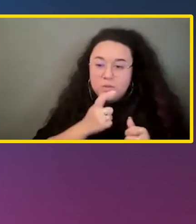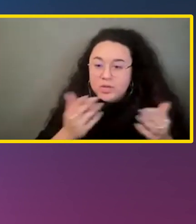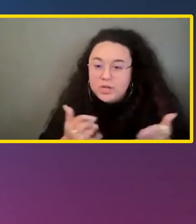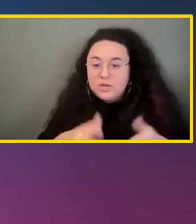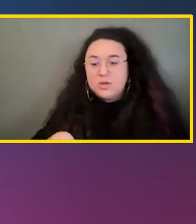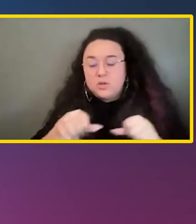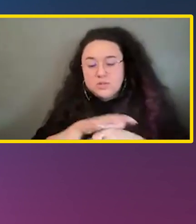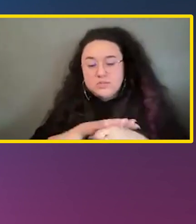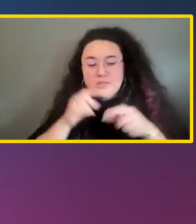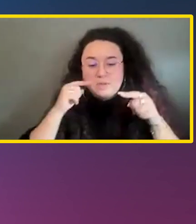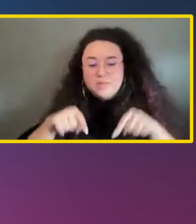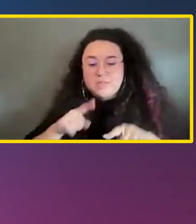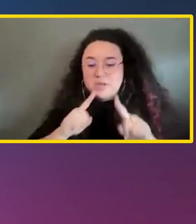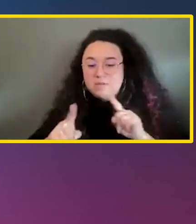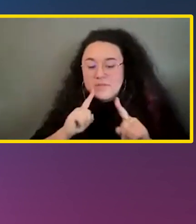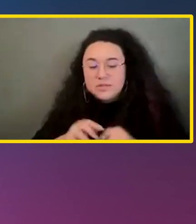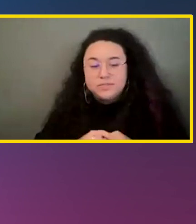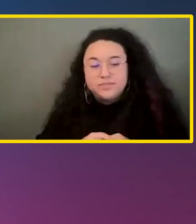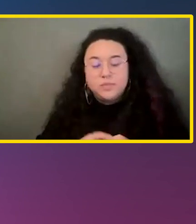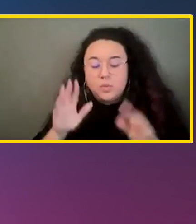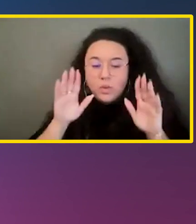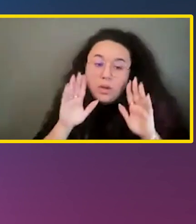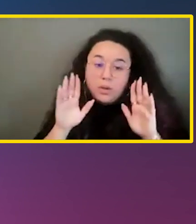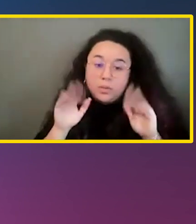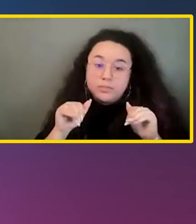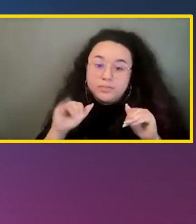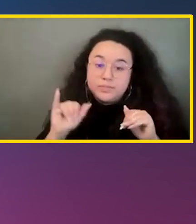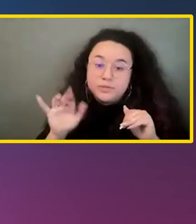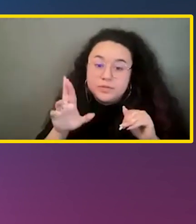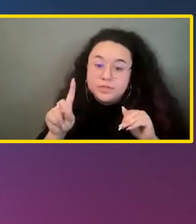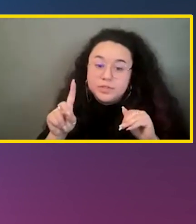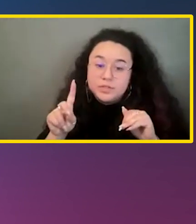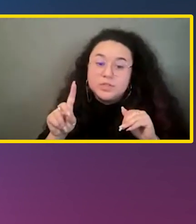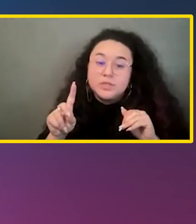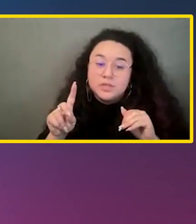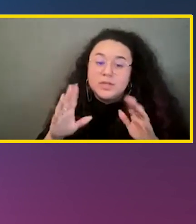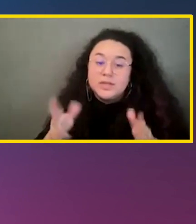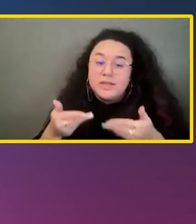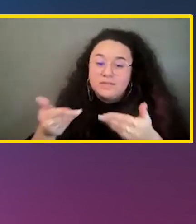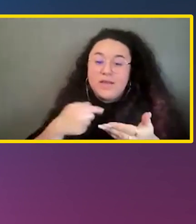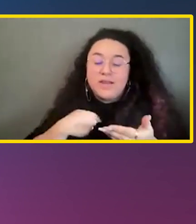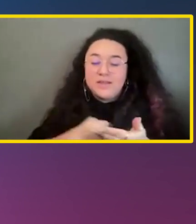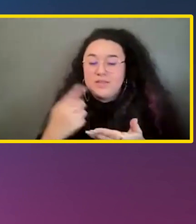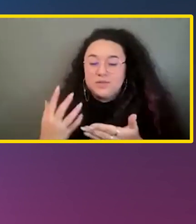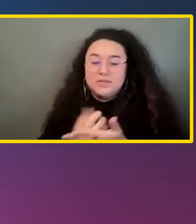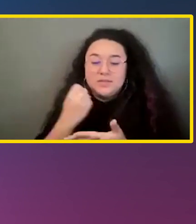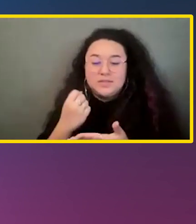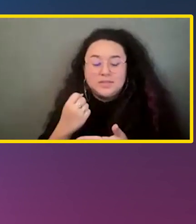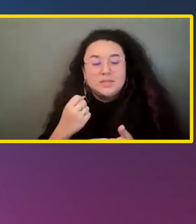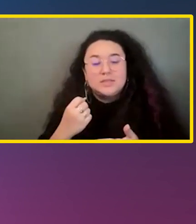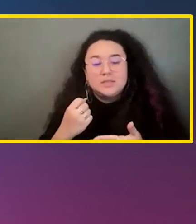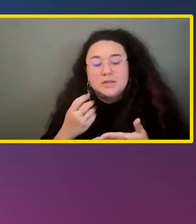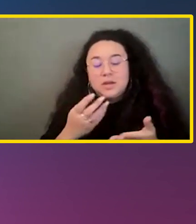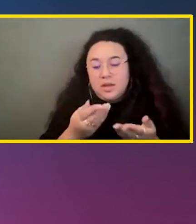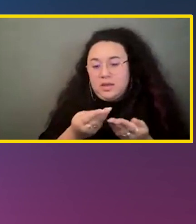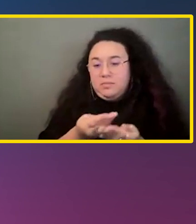to hold space for this conversation. We hope, as Jared is giving us this invitation, that you take it out,